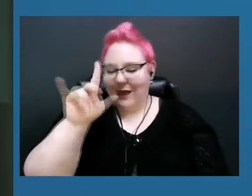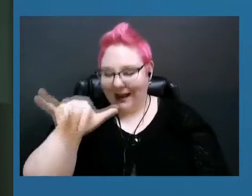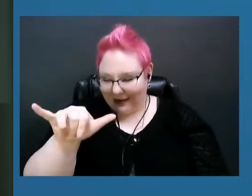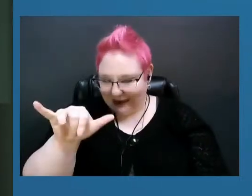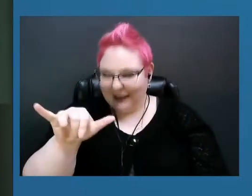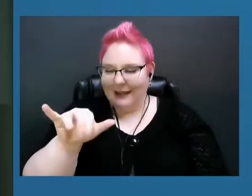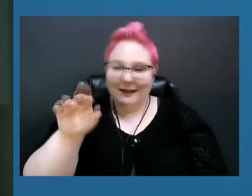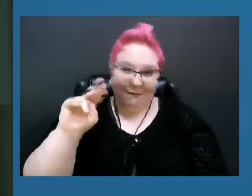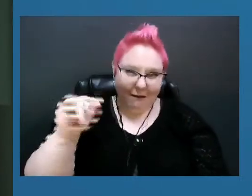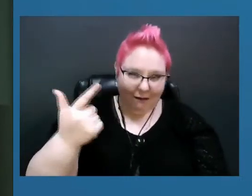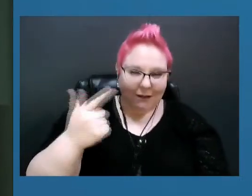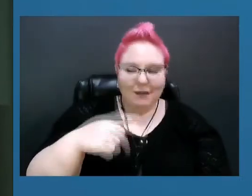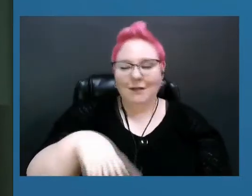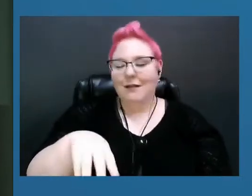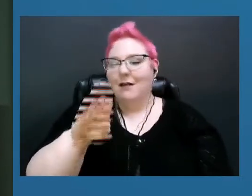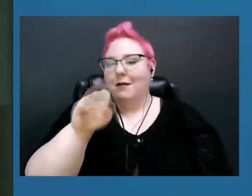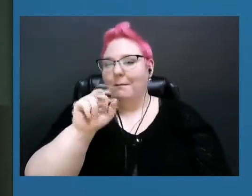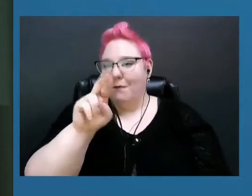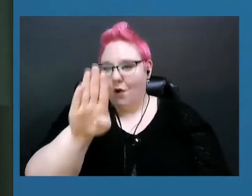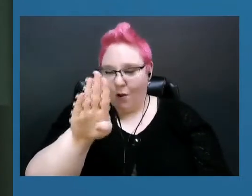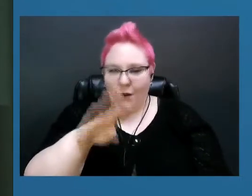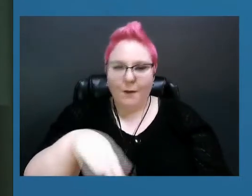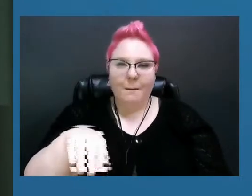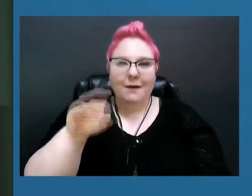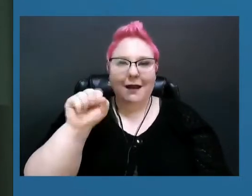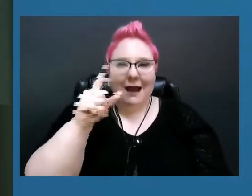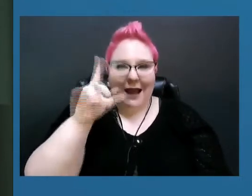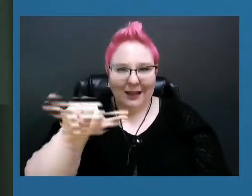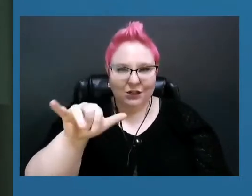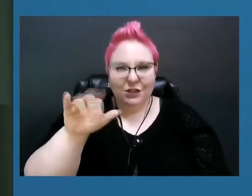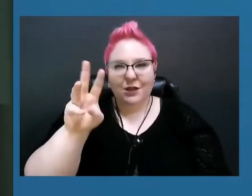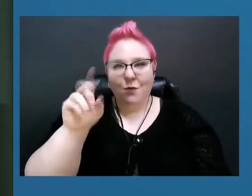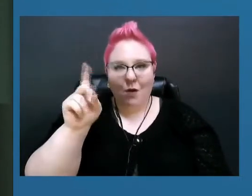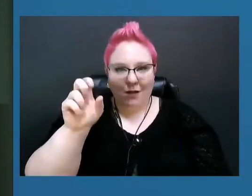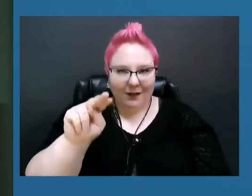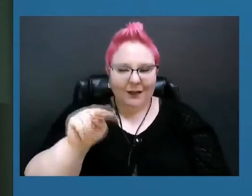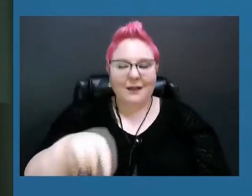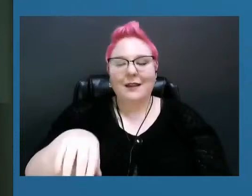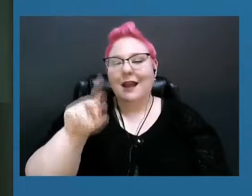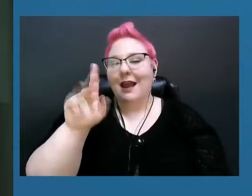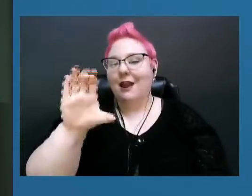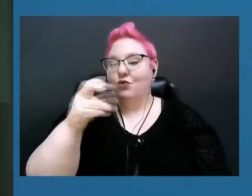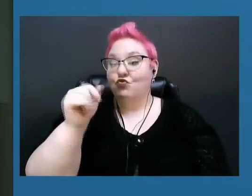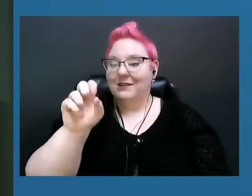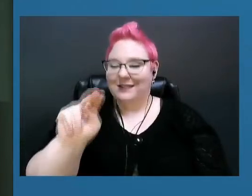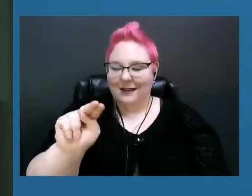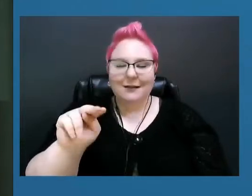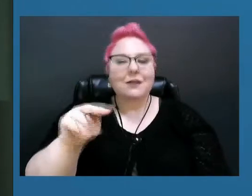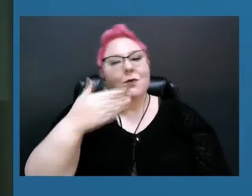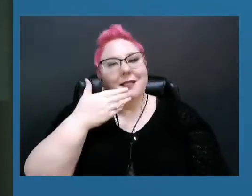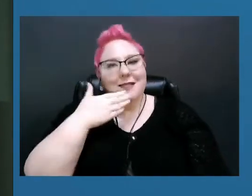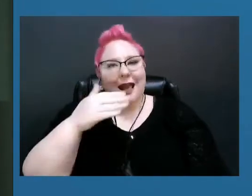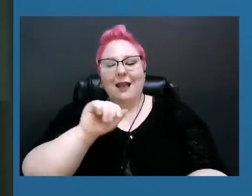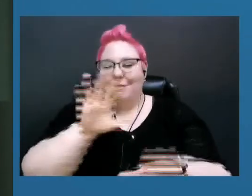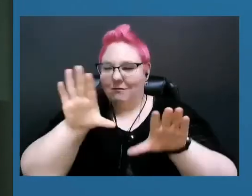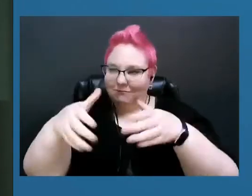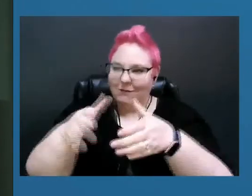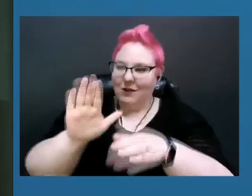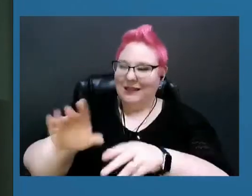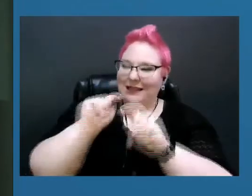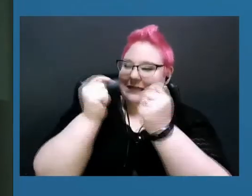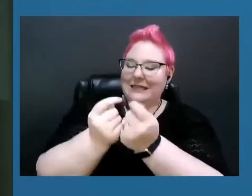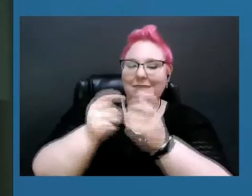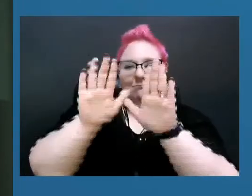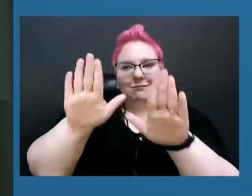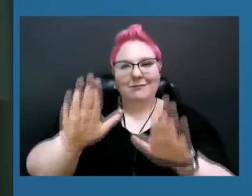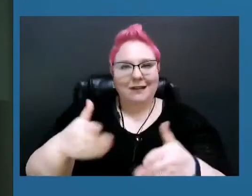Young, Barb Rice, Ashley Walden, and Kristen Sayers. They are a terrific team, and we're so grateful for all their support here in the North